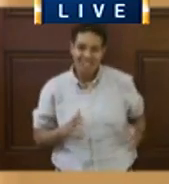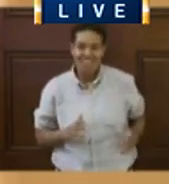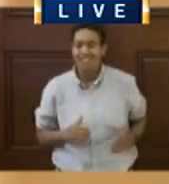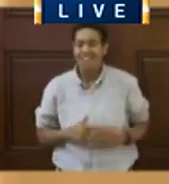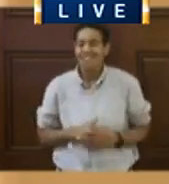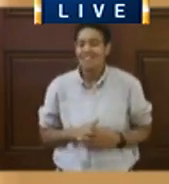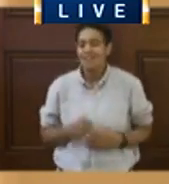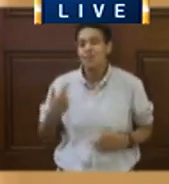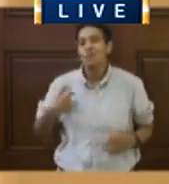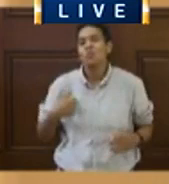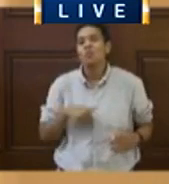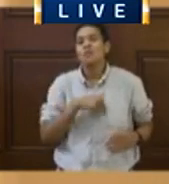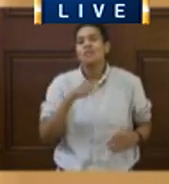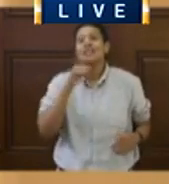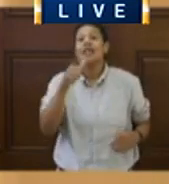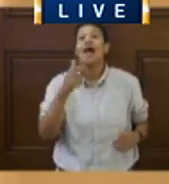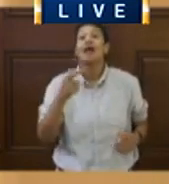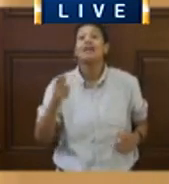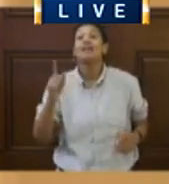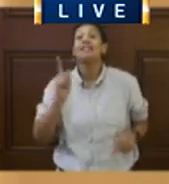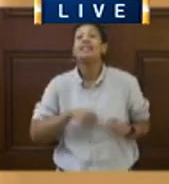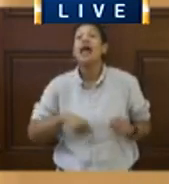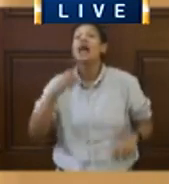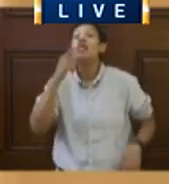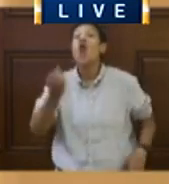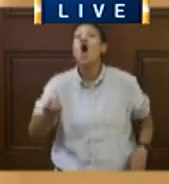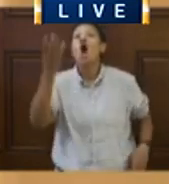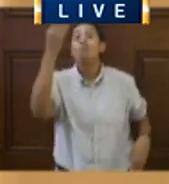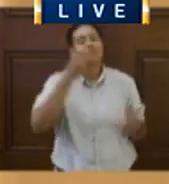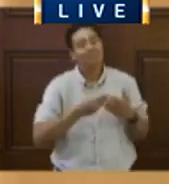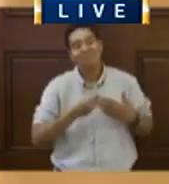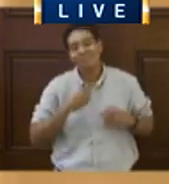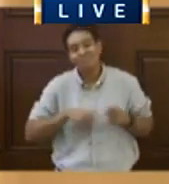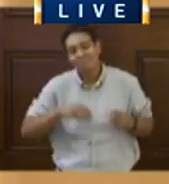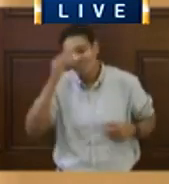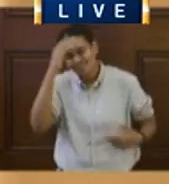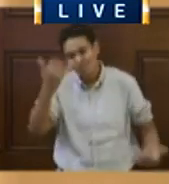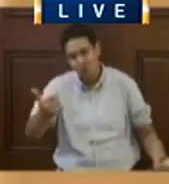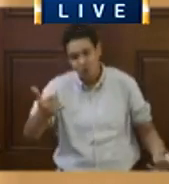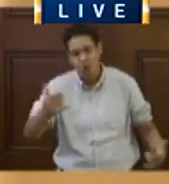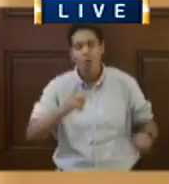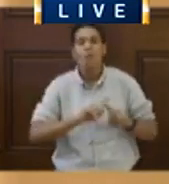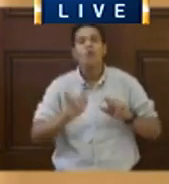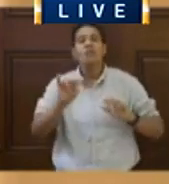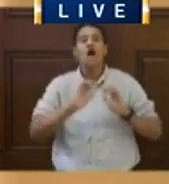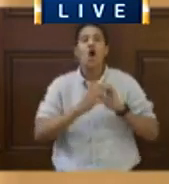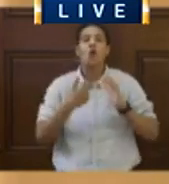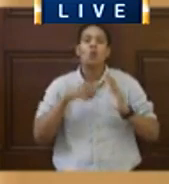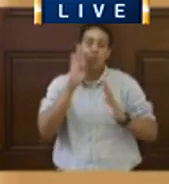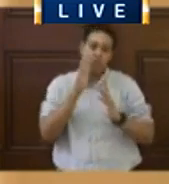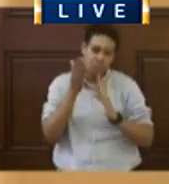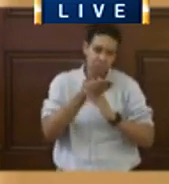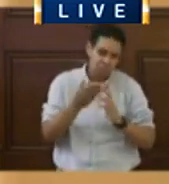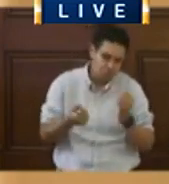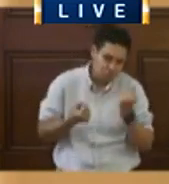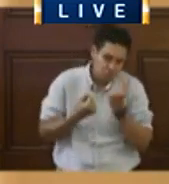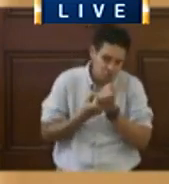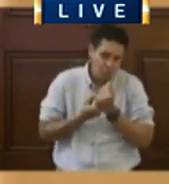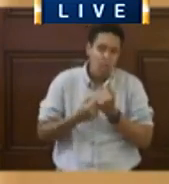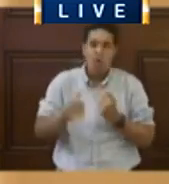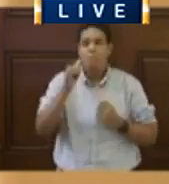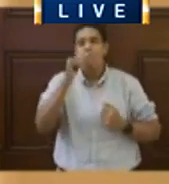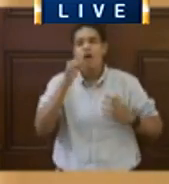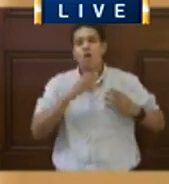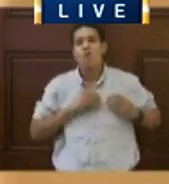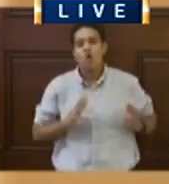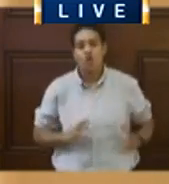now though, to say exactly what the amount would be, but that is how we're going to intervene to support bar owners.